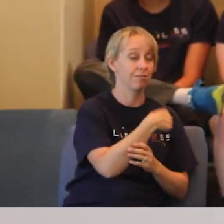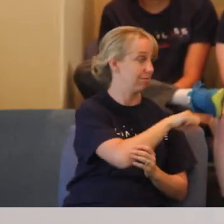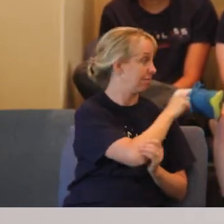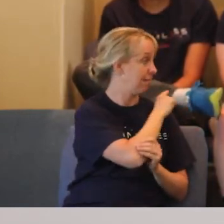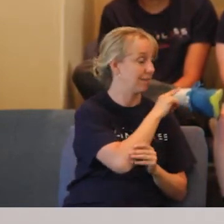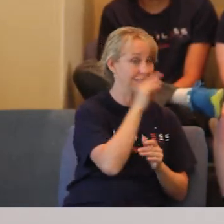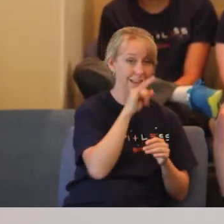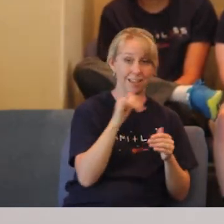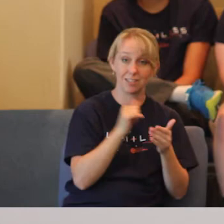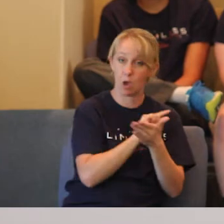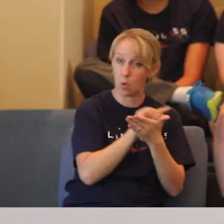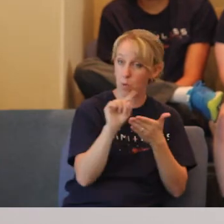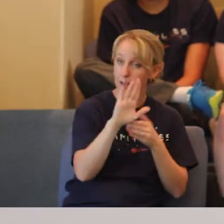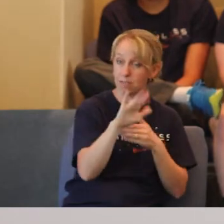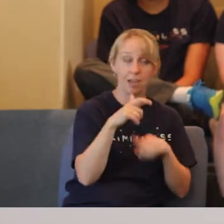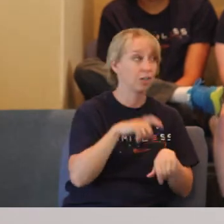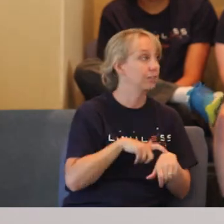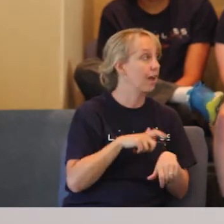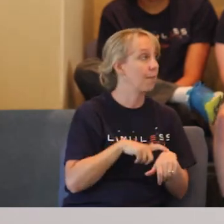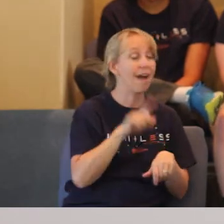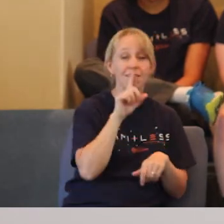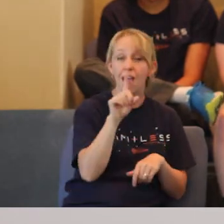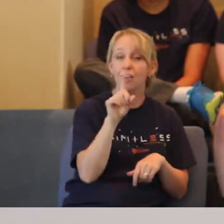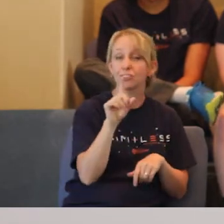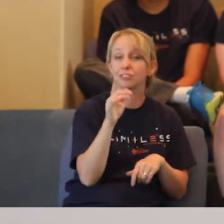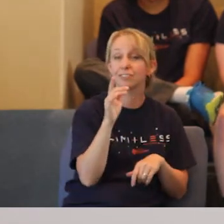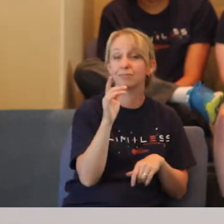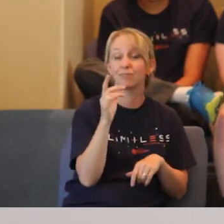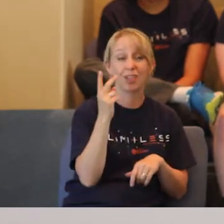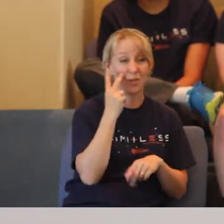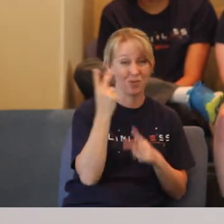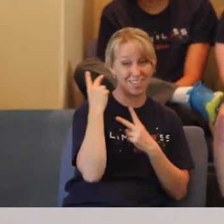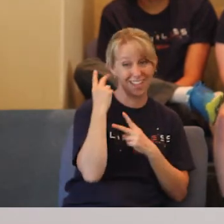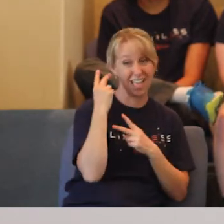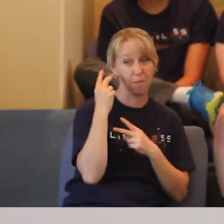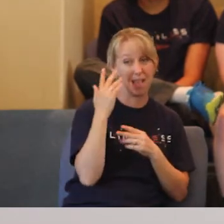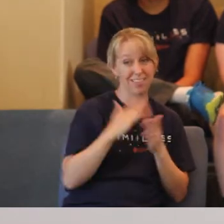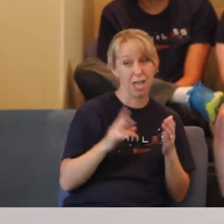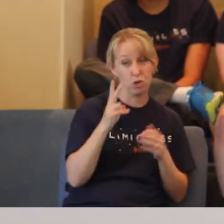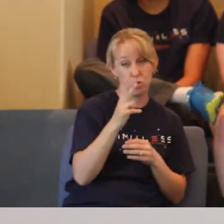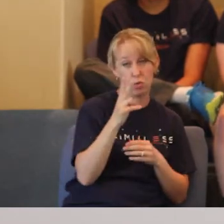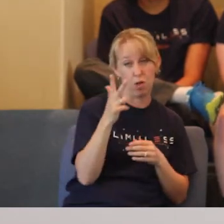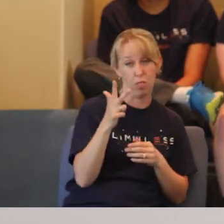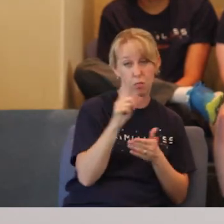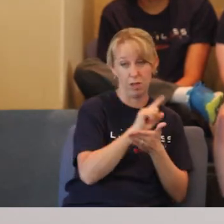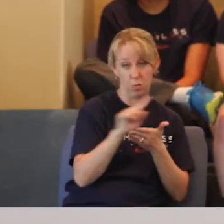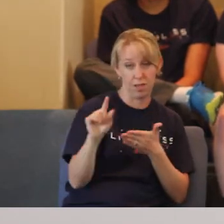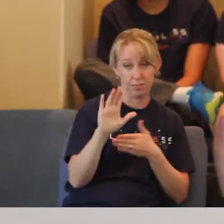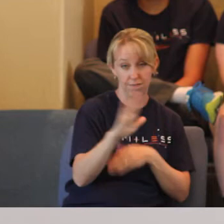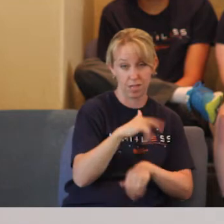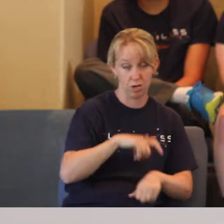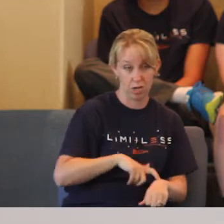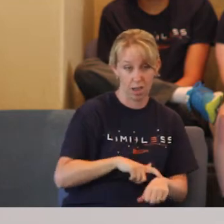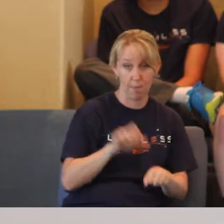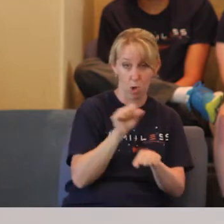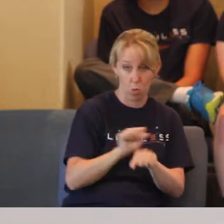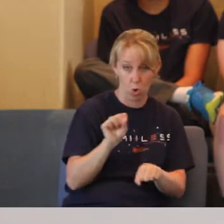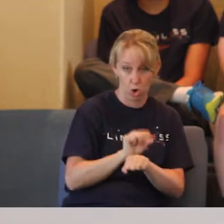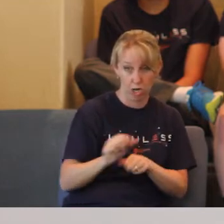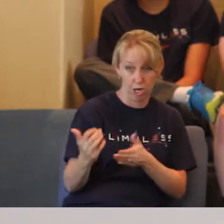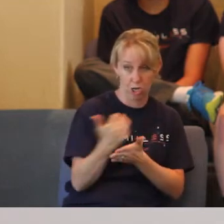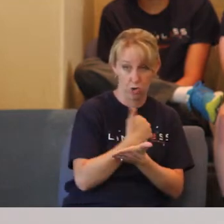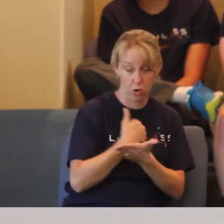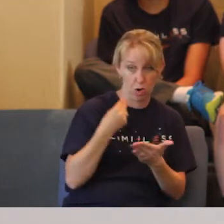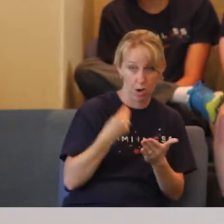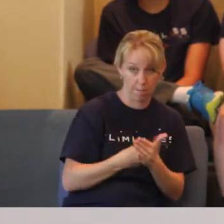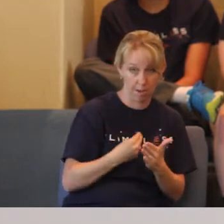back at it, more like 2 or 3 weeks of their time, working to earn money, spending money, taking